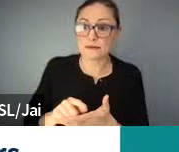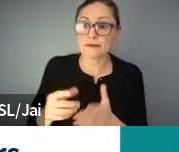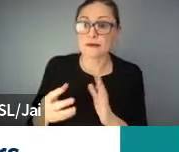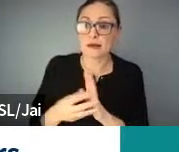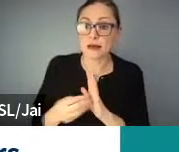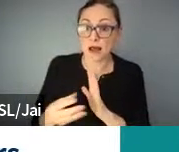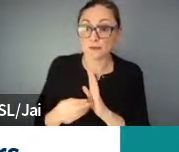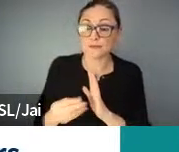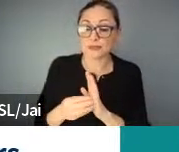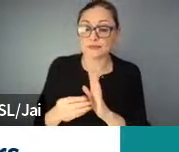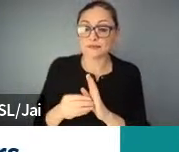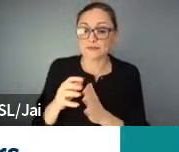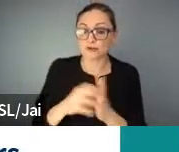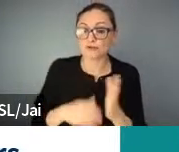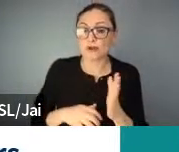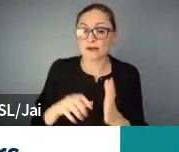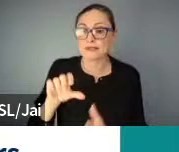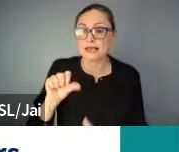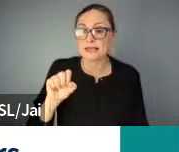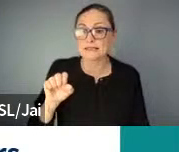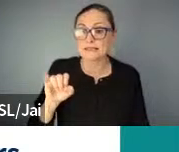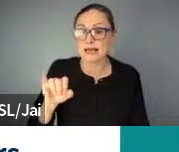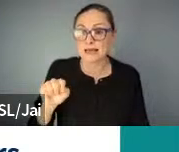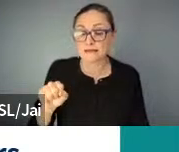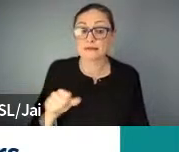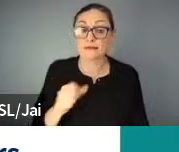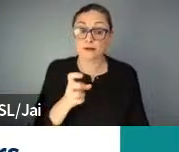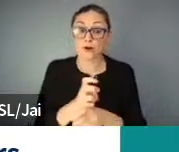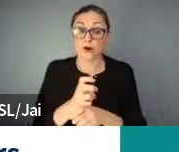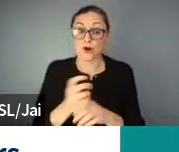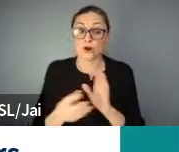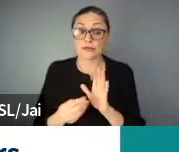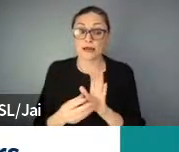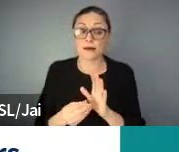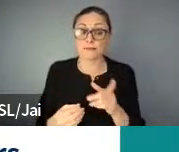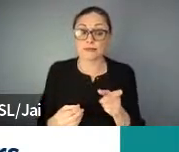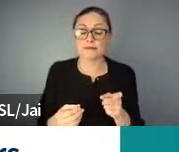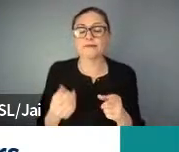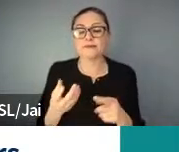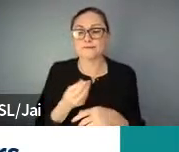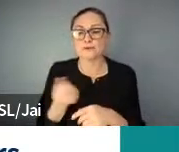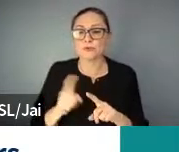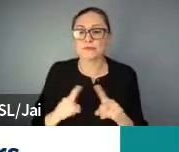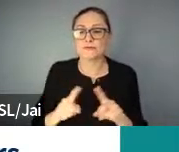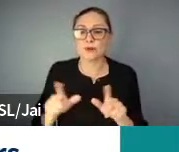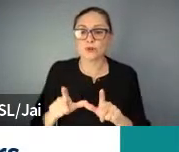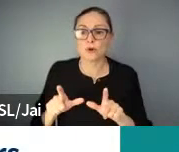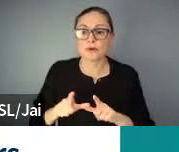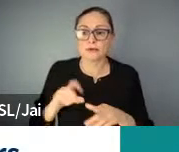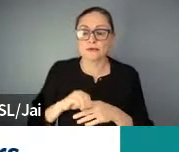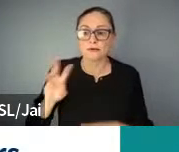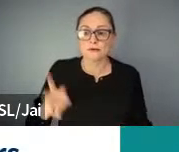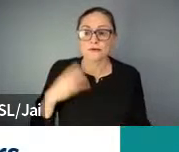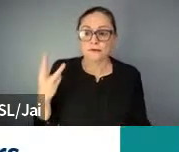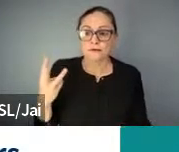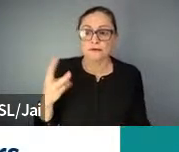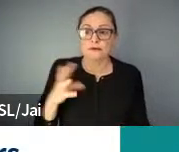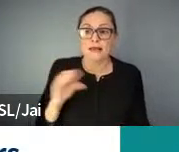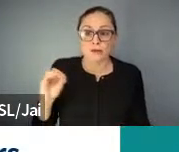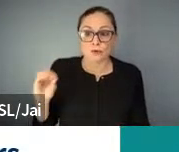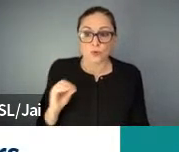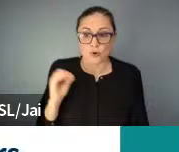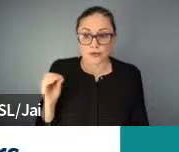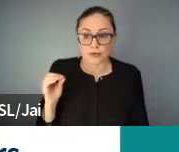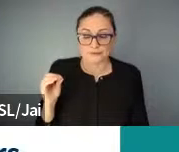copies of the Draft SEIS. So the hard copies, they're in a couple locations in Washington and in Oregon.